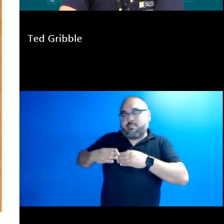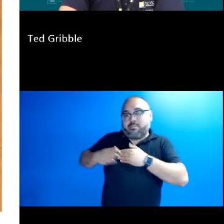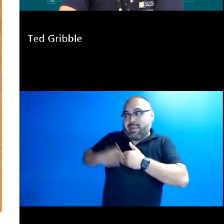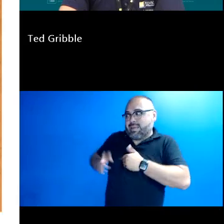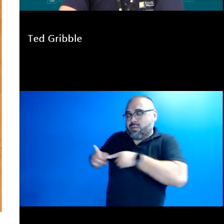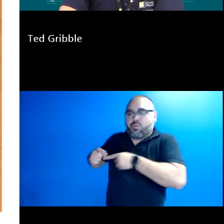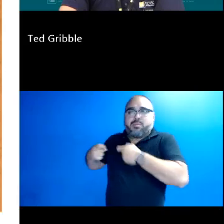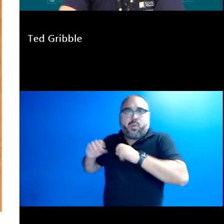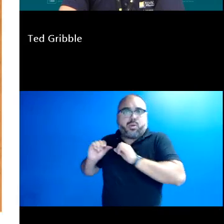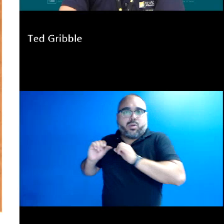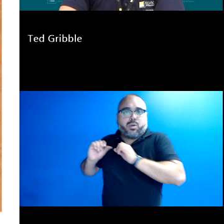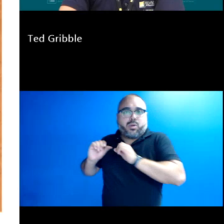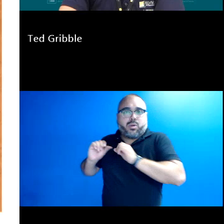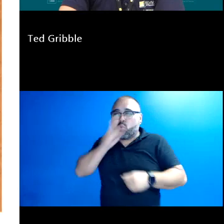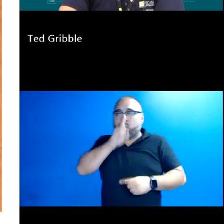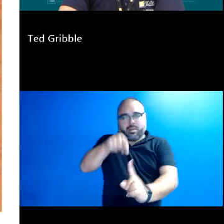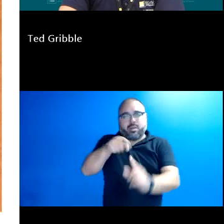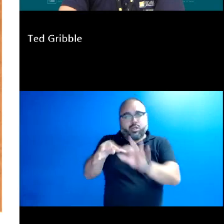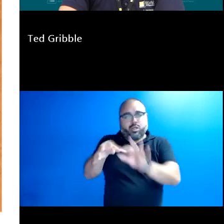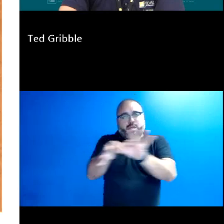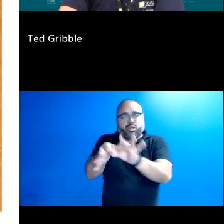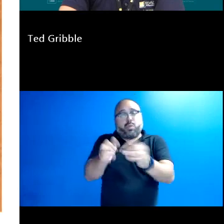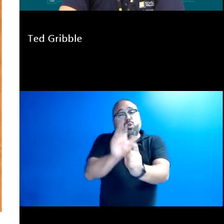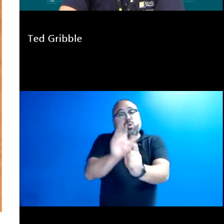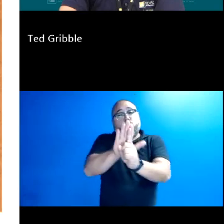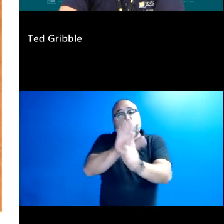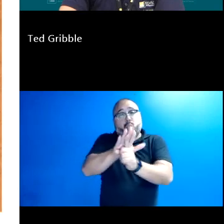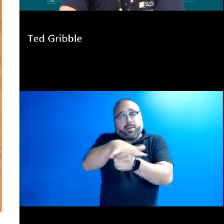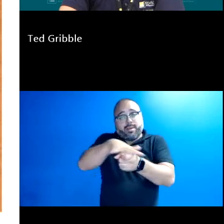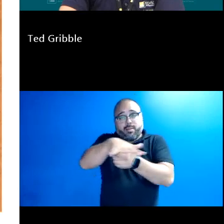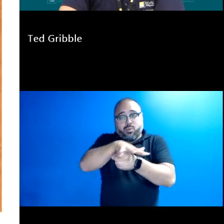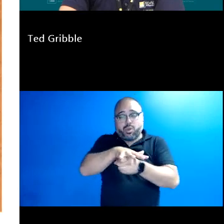the relationship between your neighborhood and the